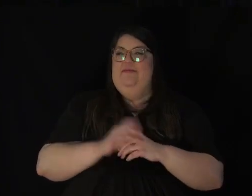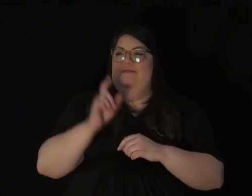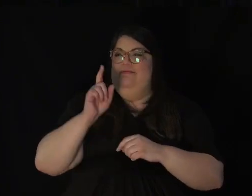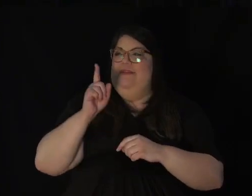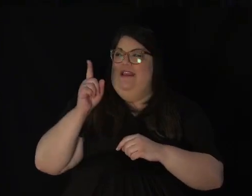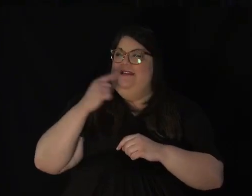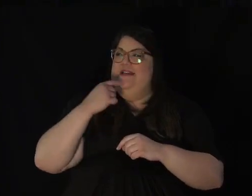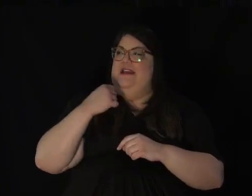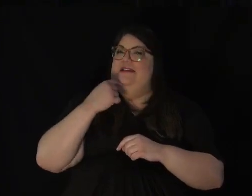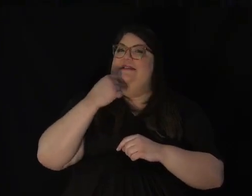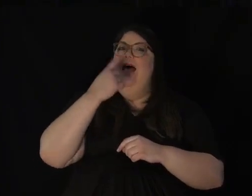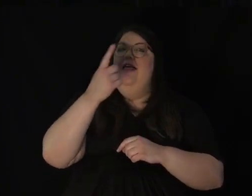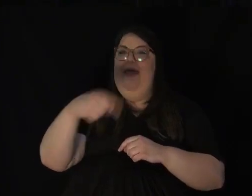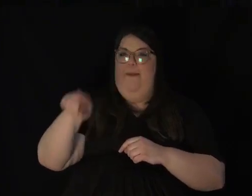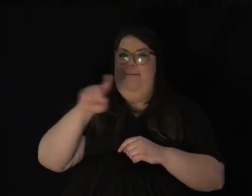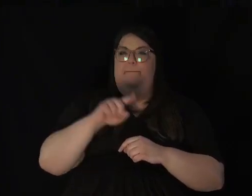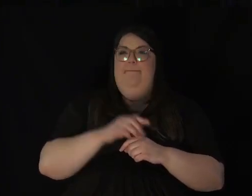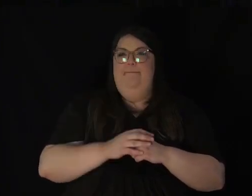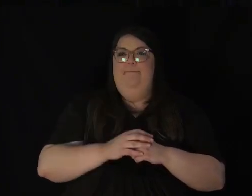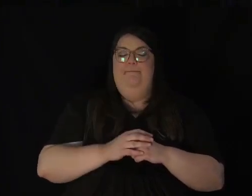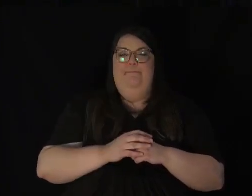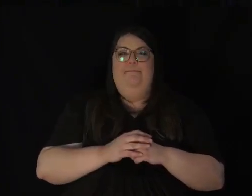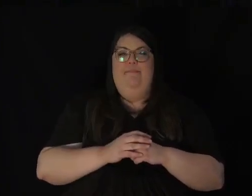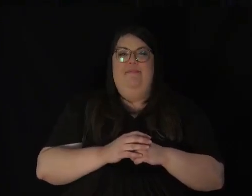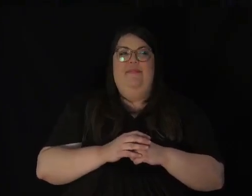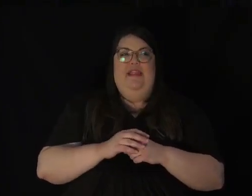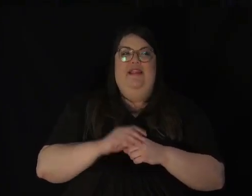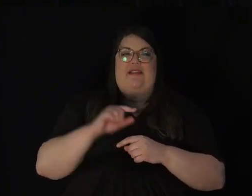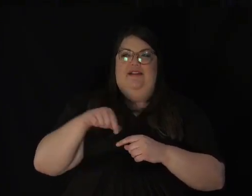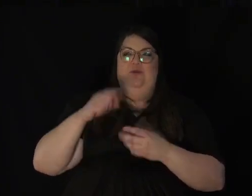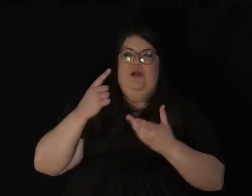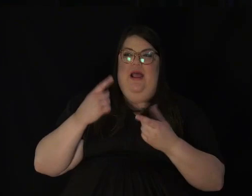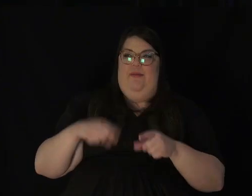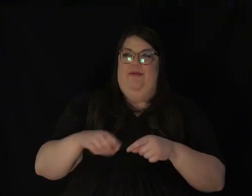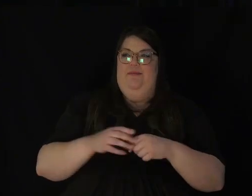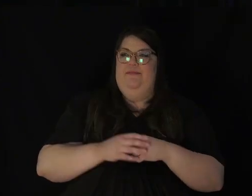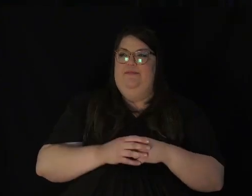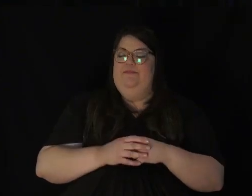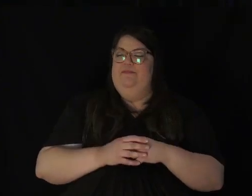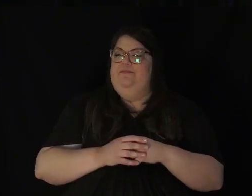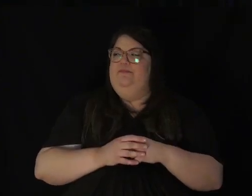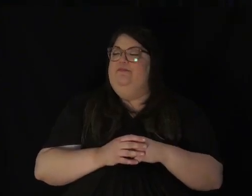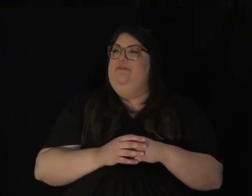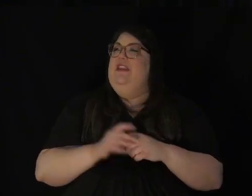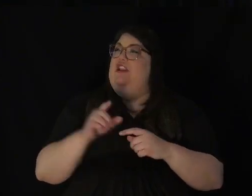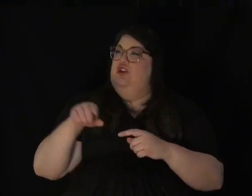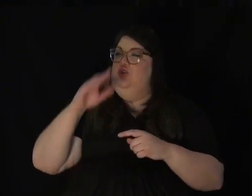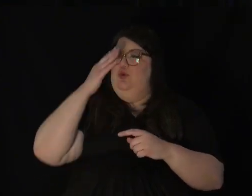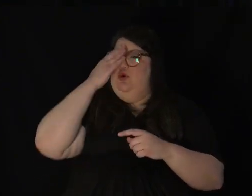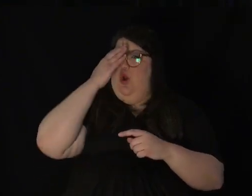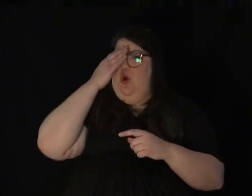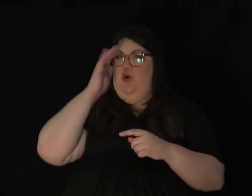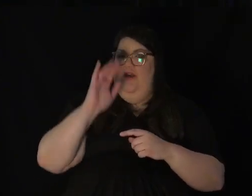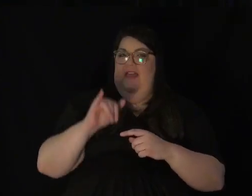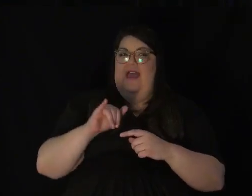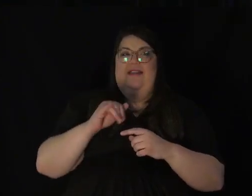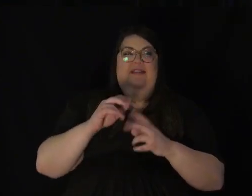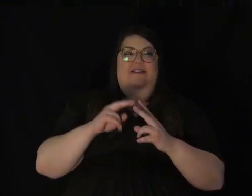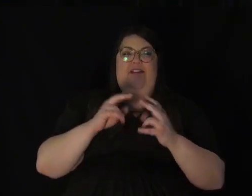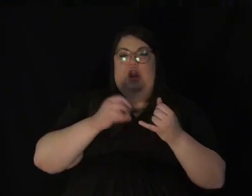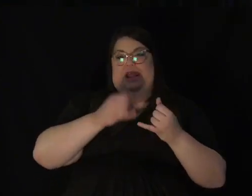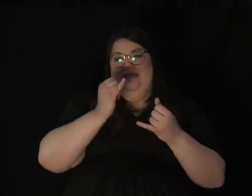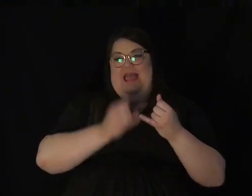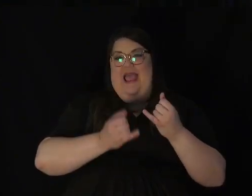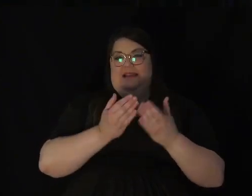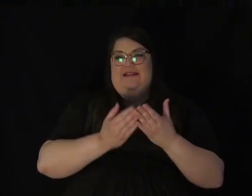He said, tell them. This is what's going to happen. Did you know that the very last thing